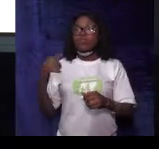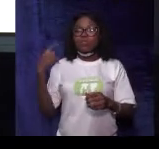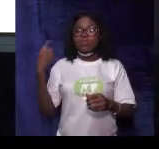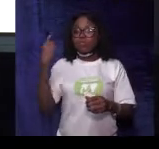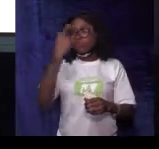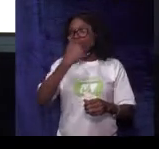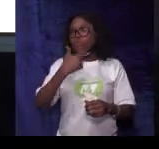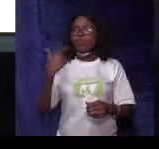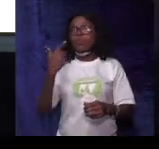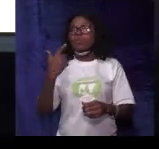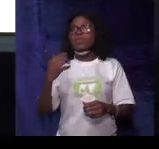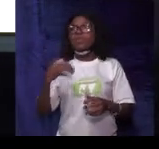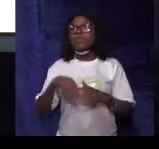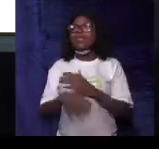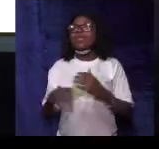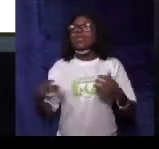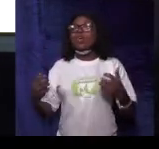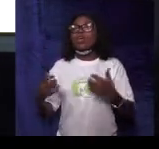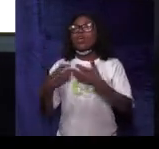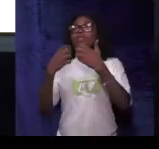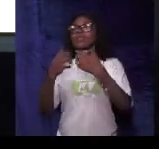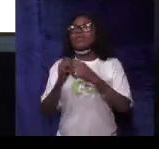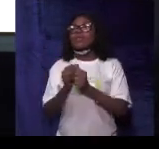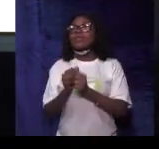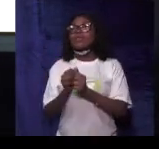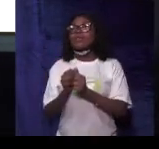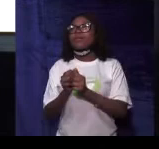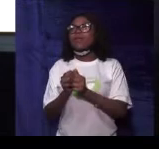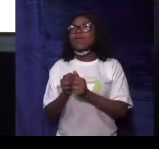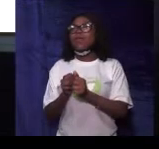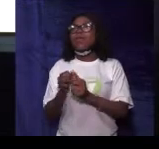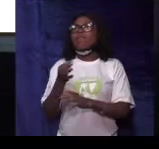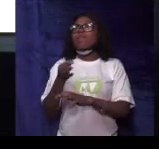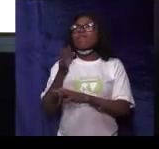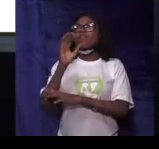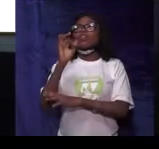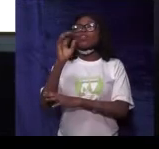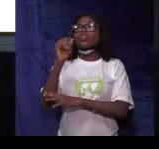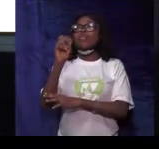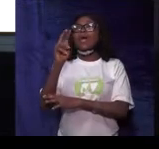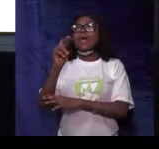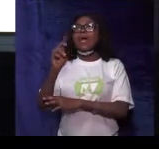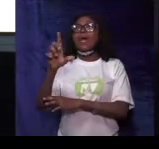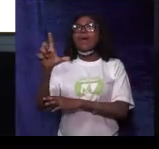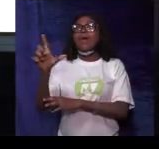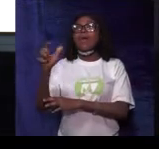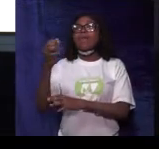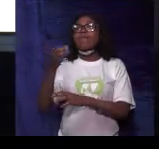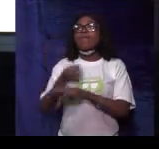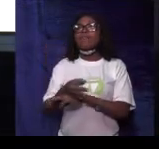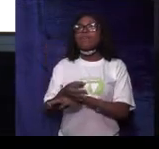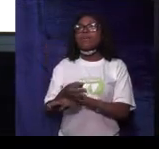the motion of surfaces in contact? Options: frictional force,